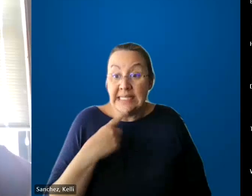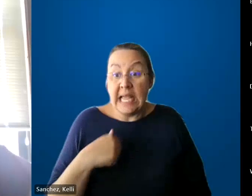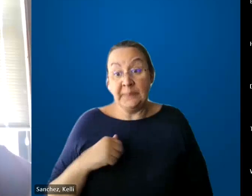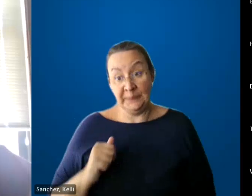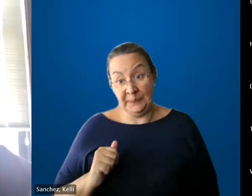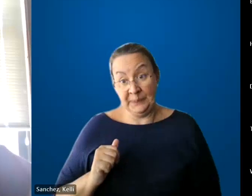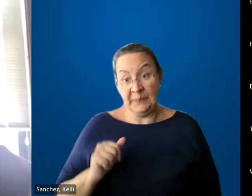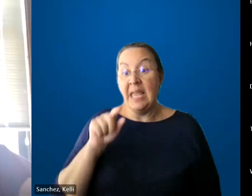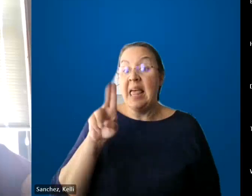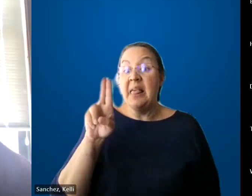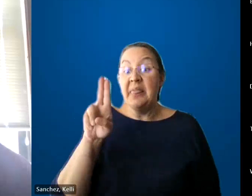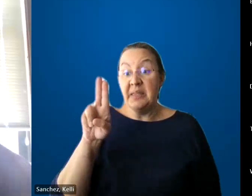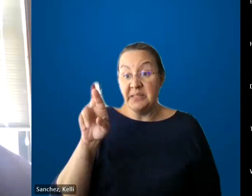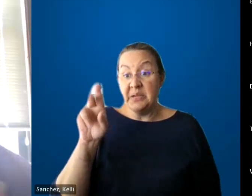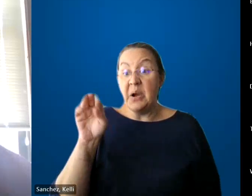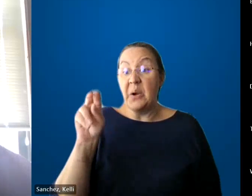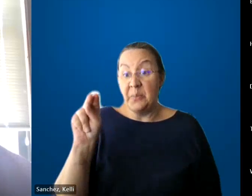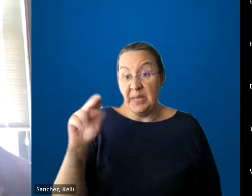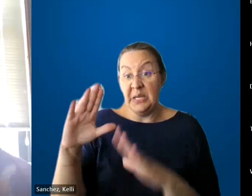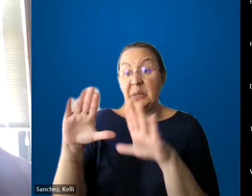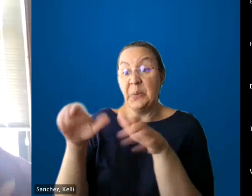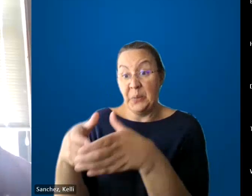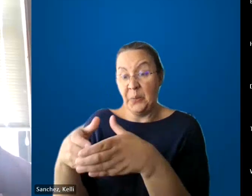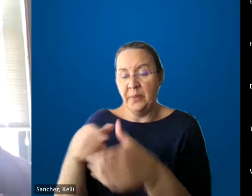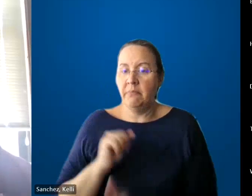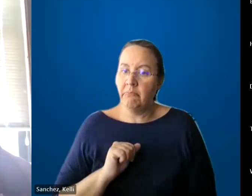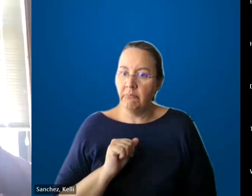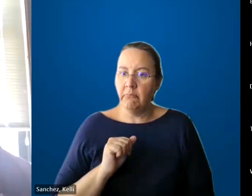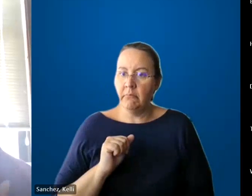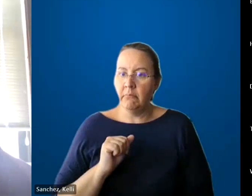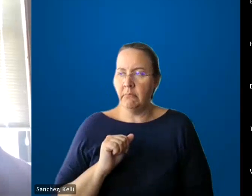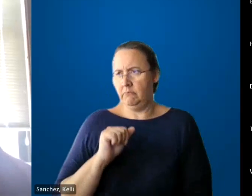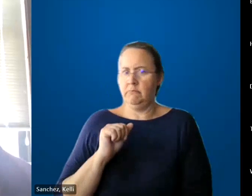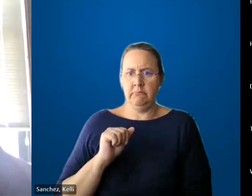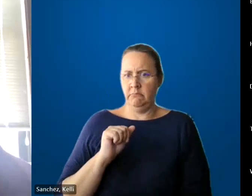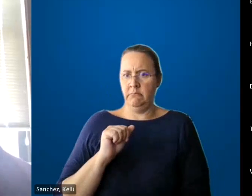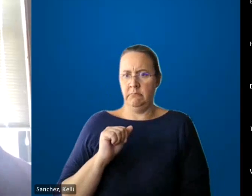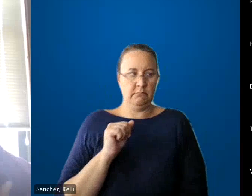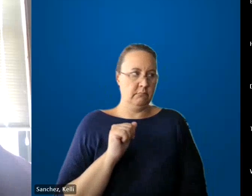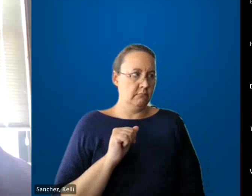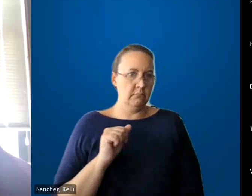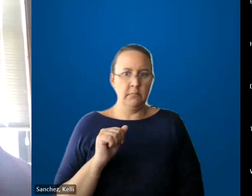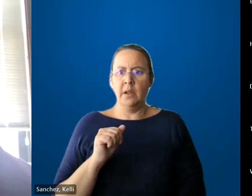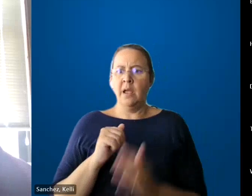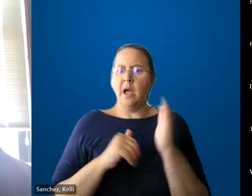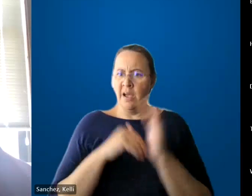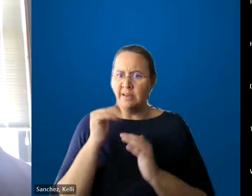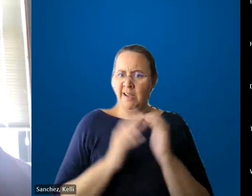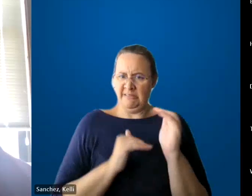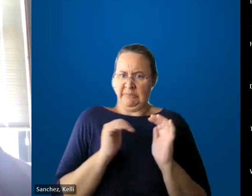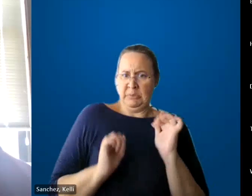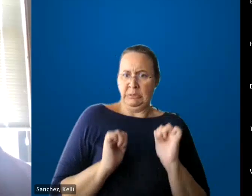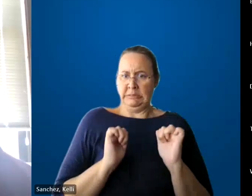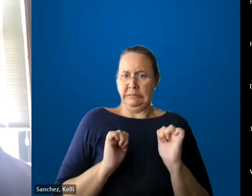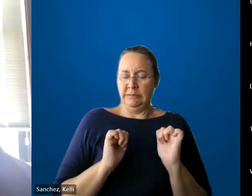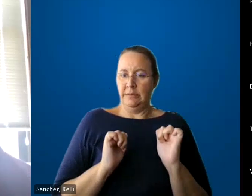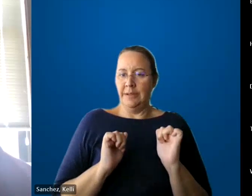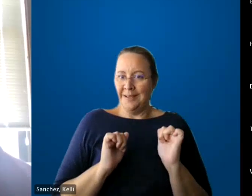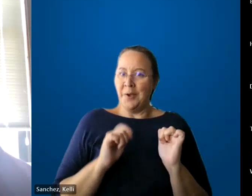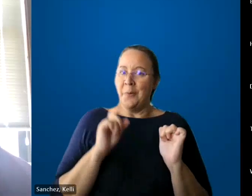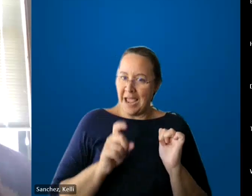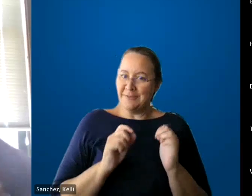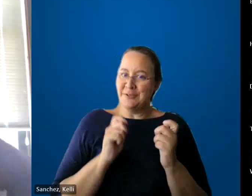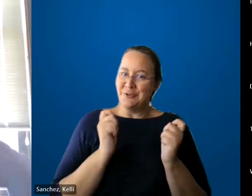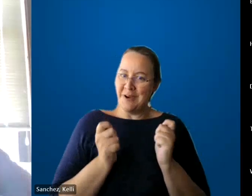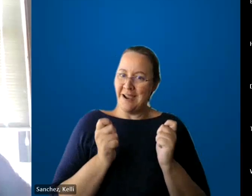urban group, like and it not being uncomfortable, trying to make Mhm. the uncomfortable comfortable, I think is a really good